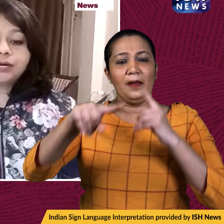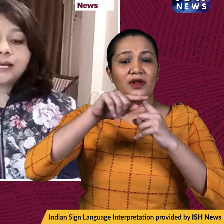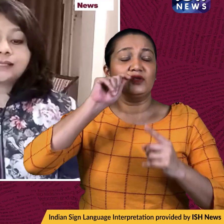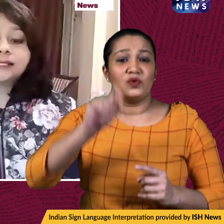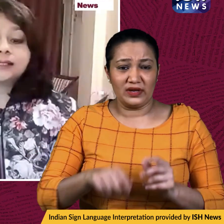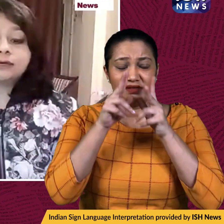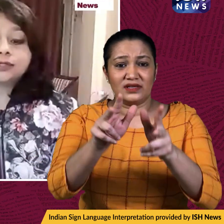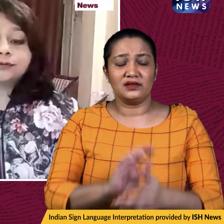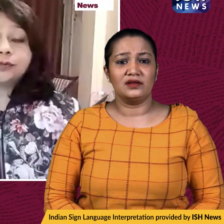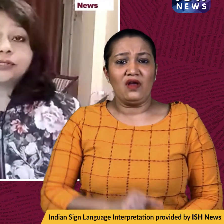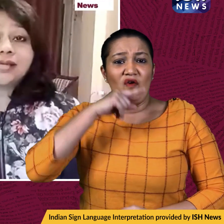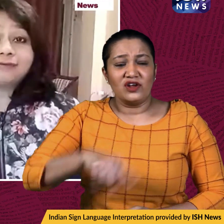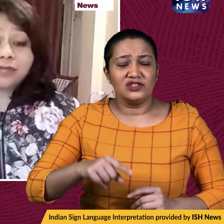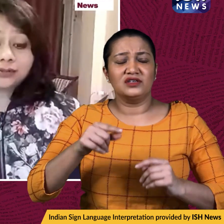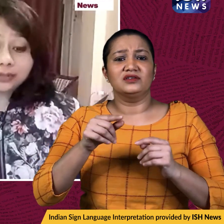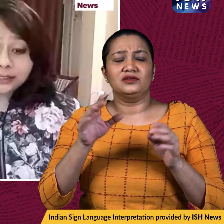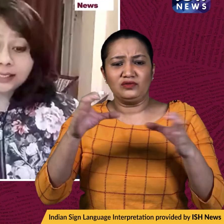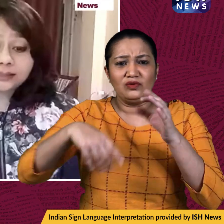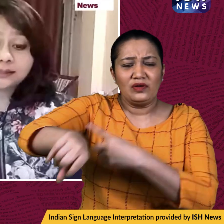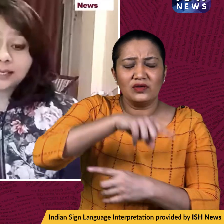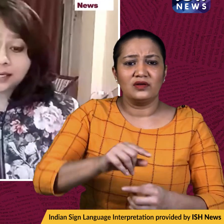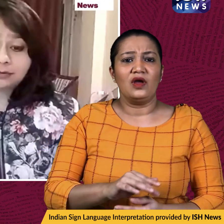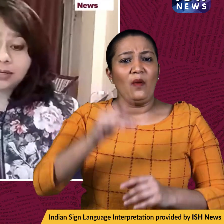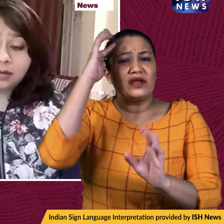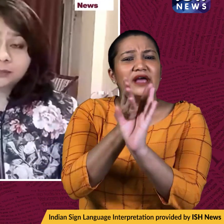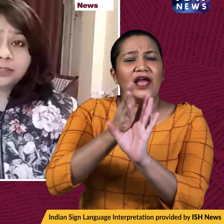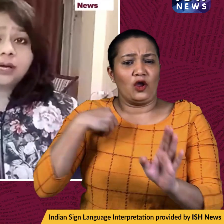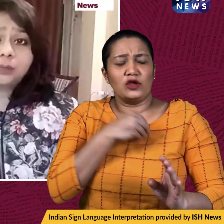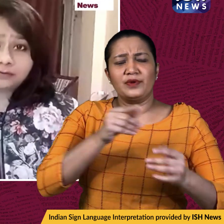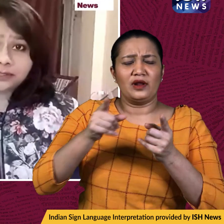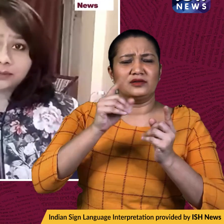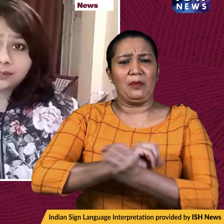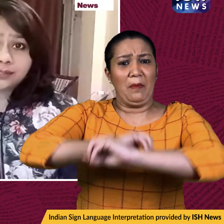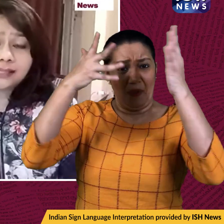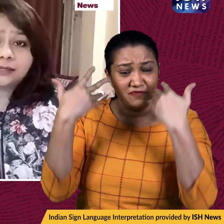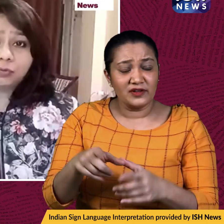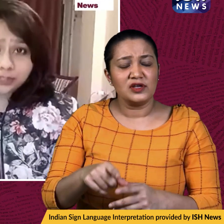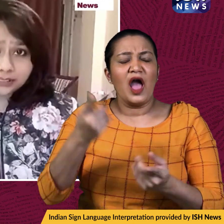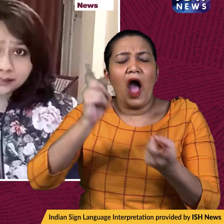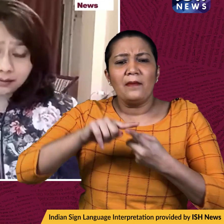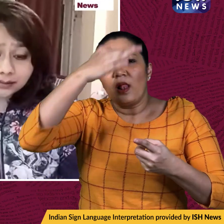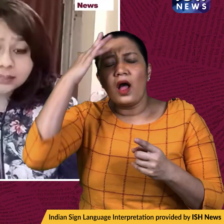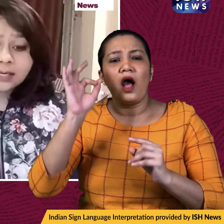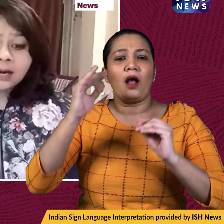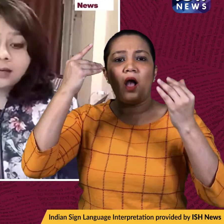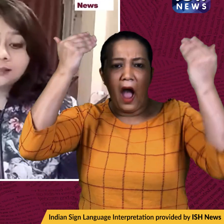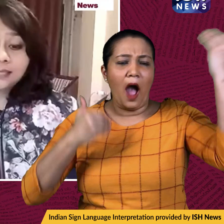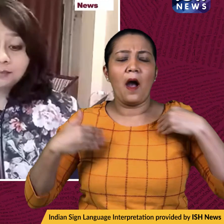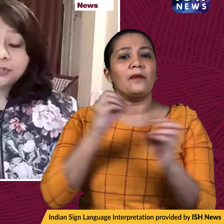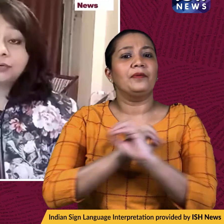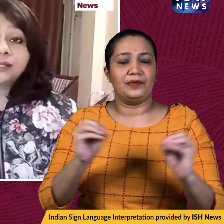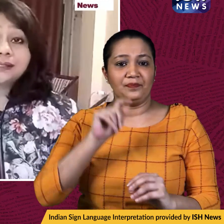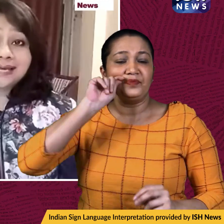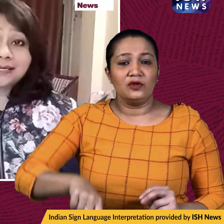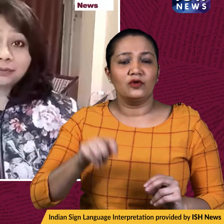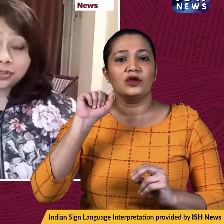Also, Ukraine has said that Russian forces have allegedly hit a psychiatric hospital. However, they also said that nobody is hurt. In a